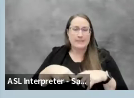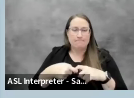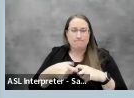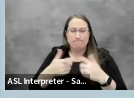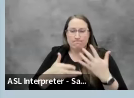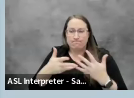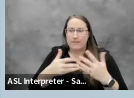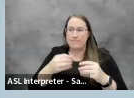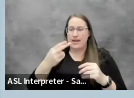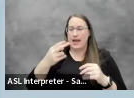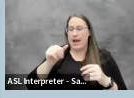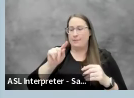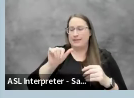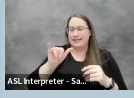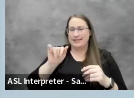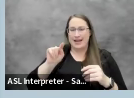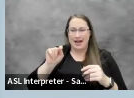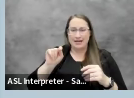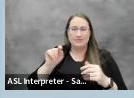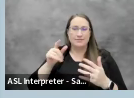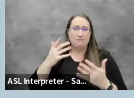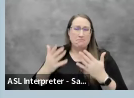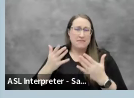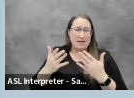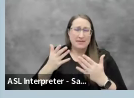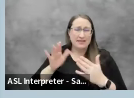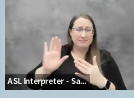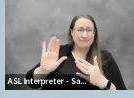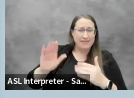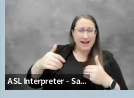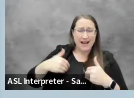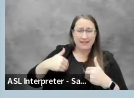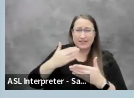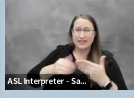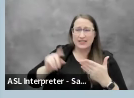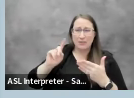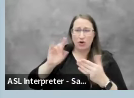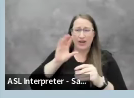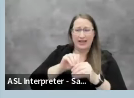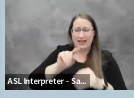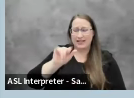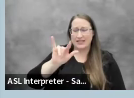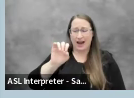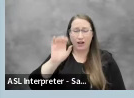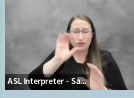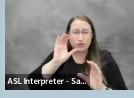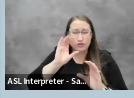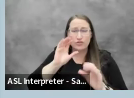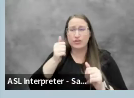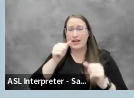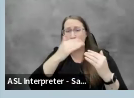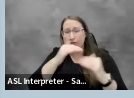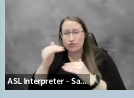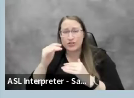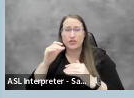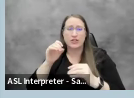Habitat might be there somewhere in the title search, any restrictions